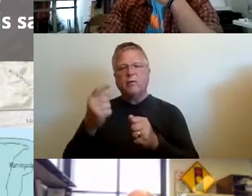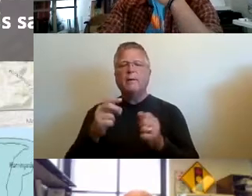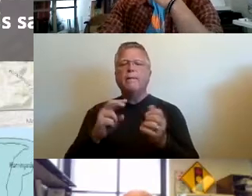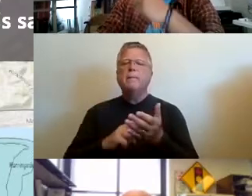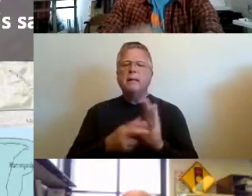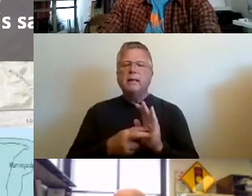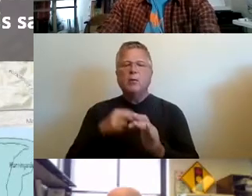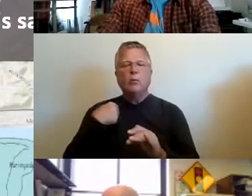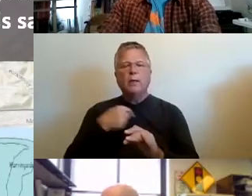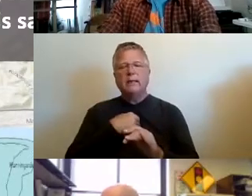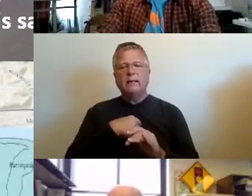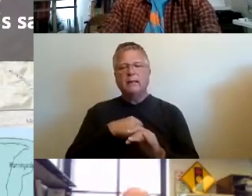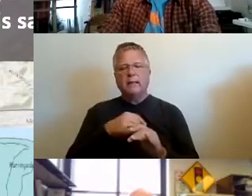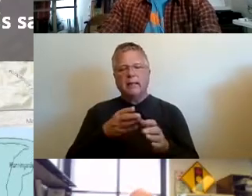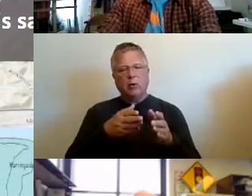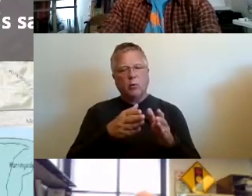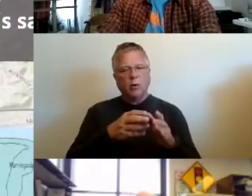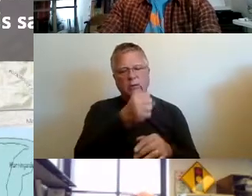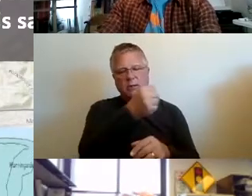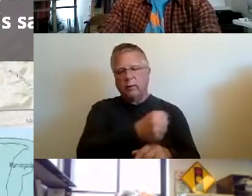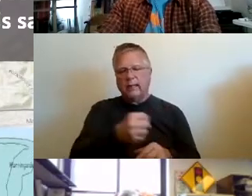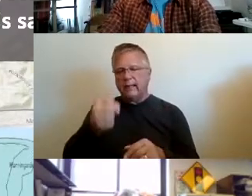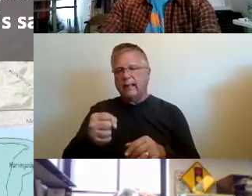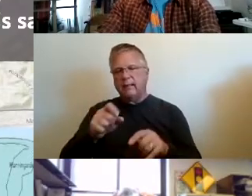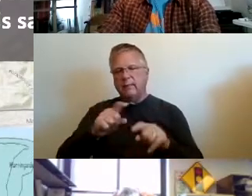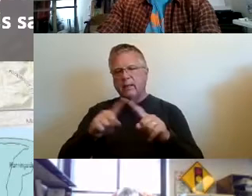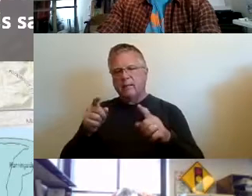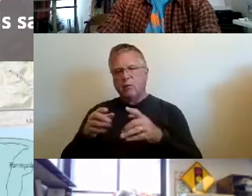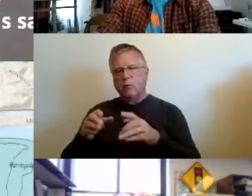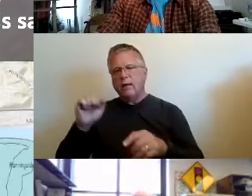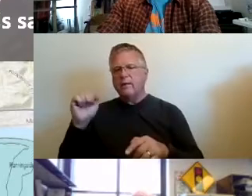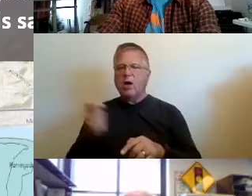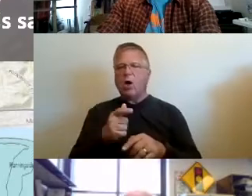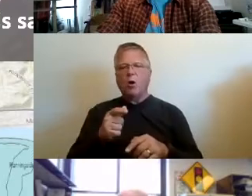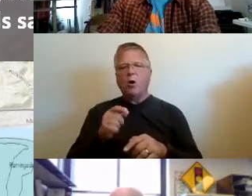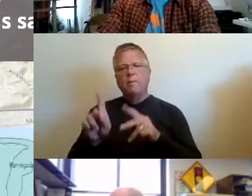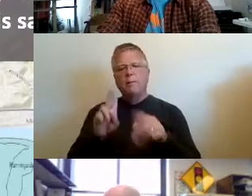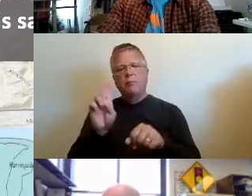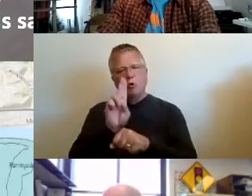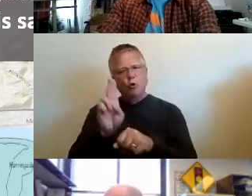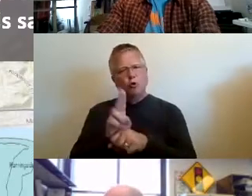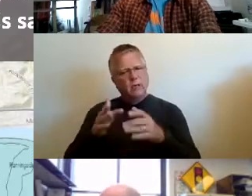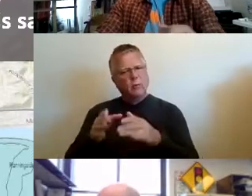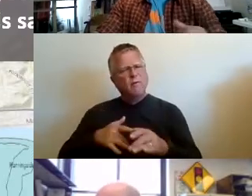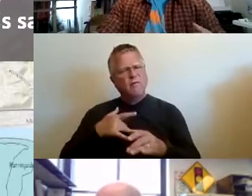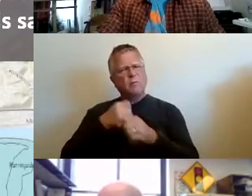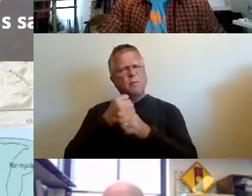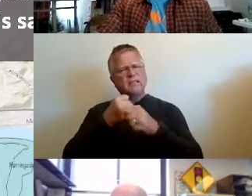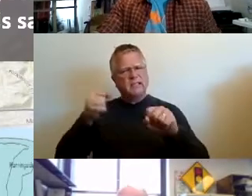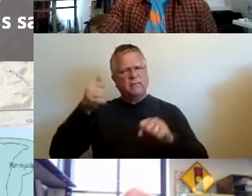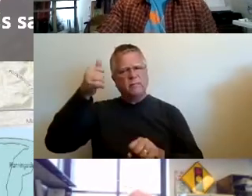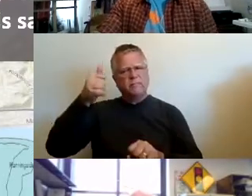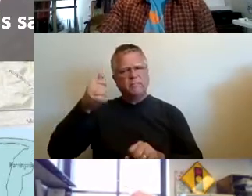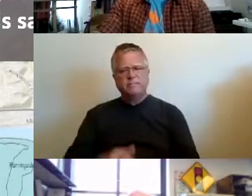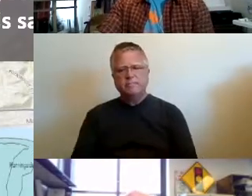to reallocate our roads in such a way that all the road user can feel safer. And the main goal of Move Forward project is